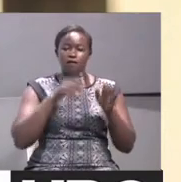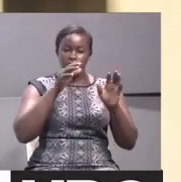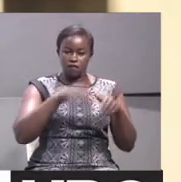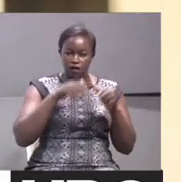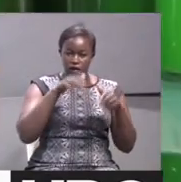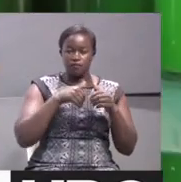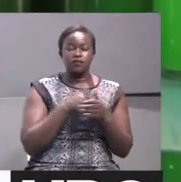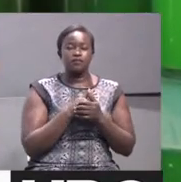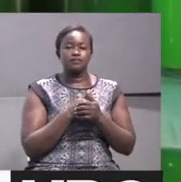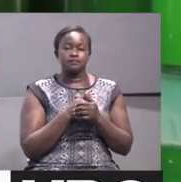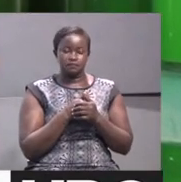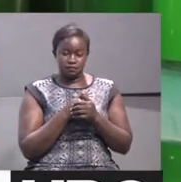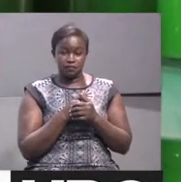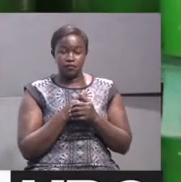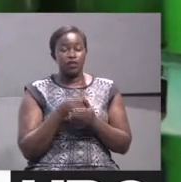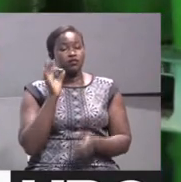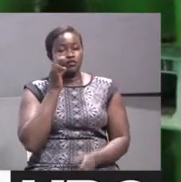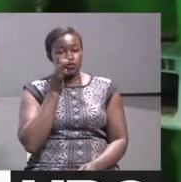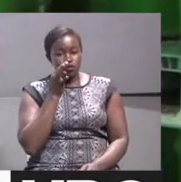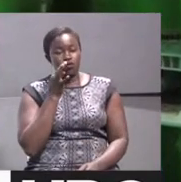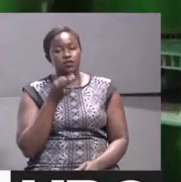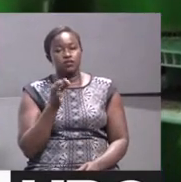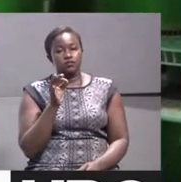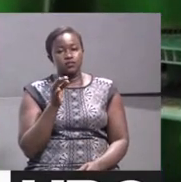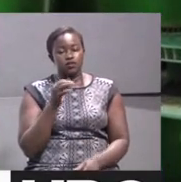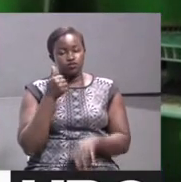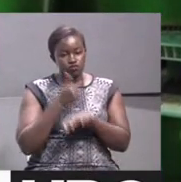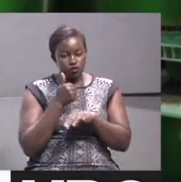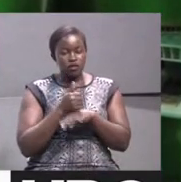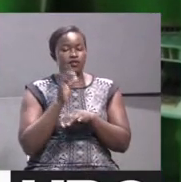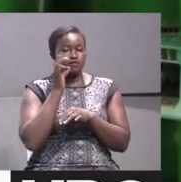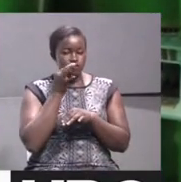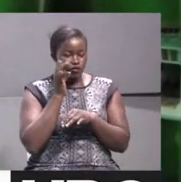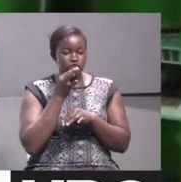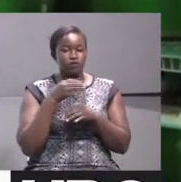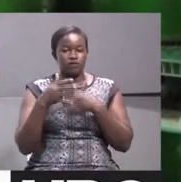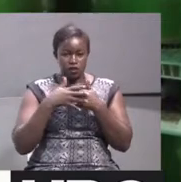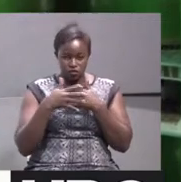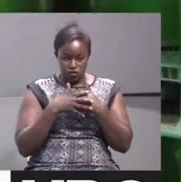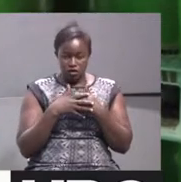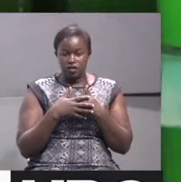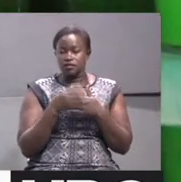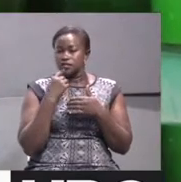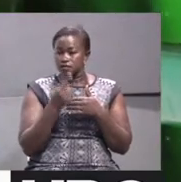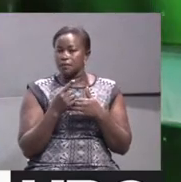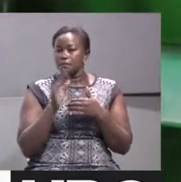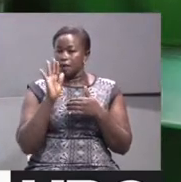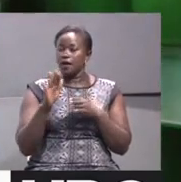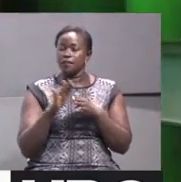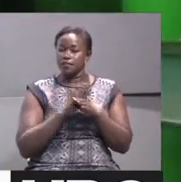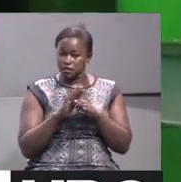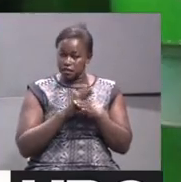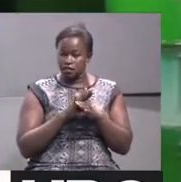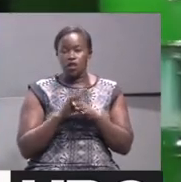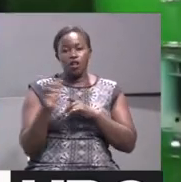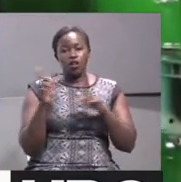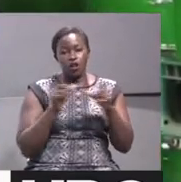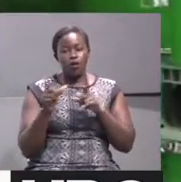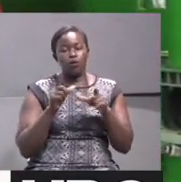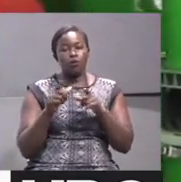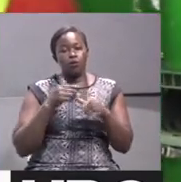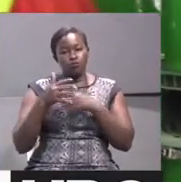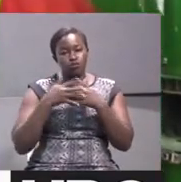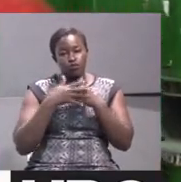this. Soroti Fruit Factory intends that in completing the commercial sense of its business, local top processors